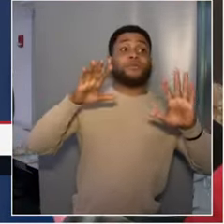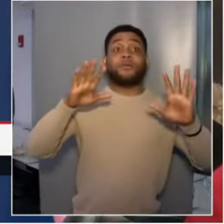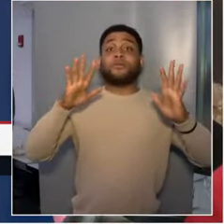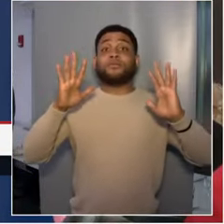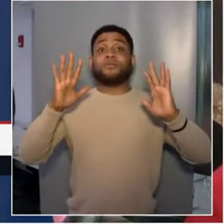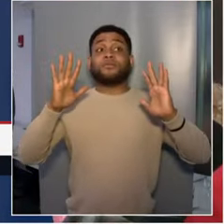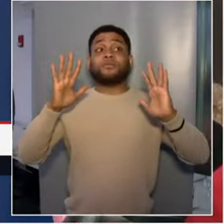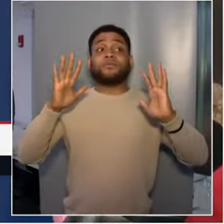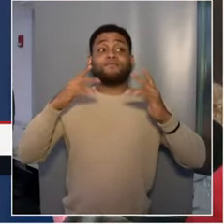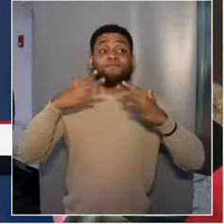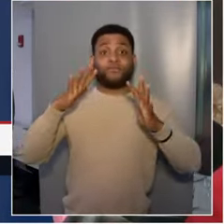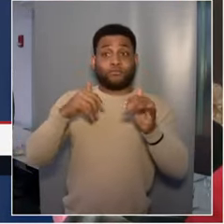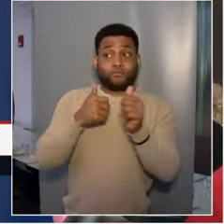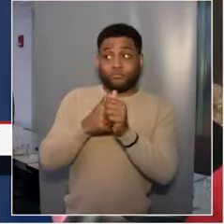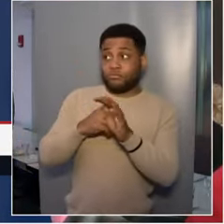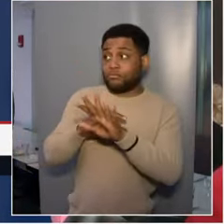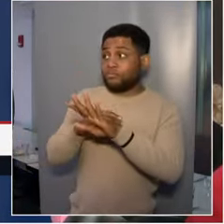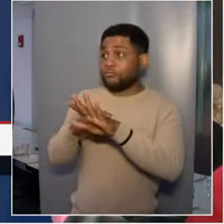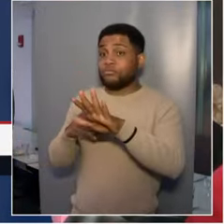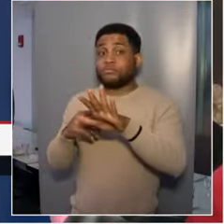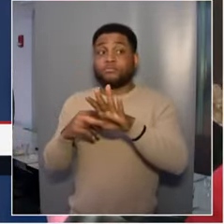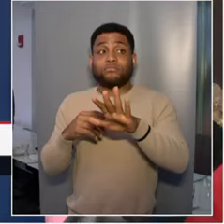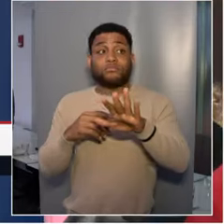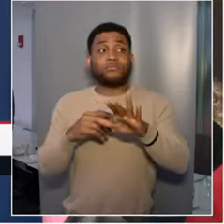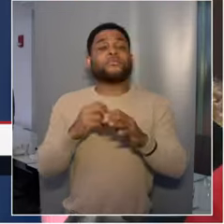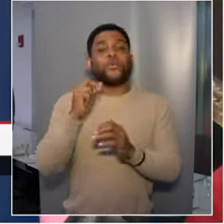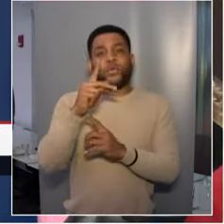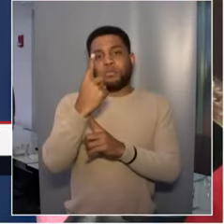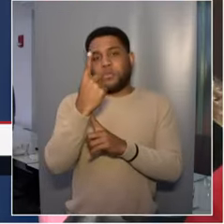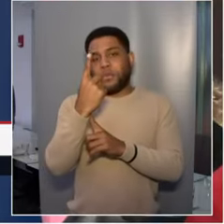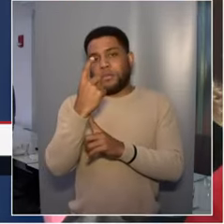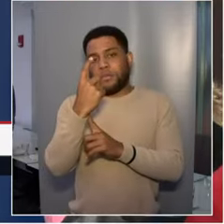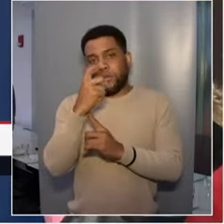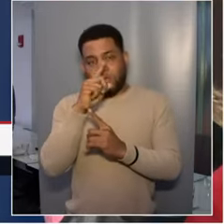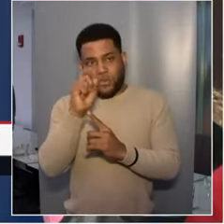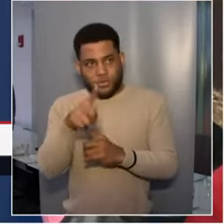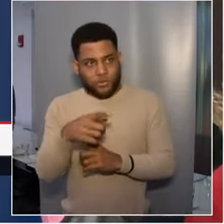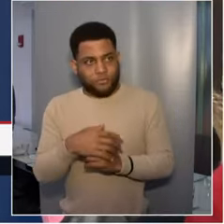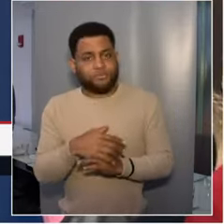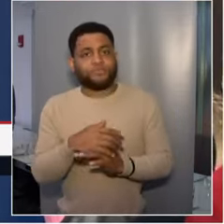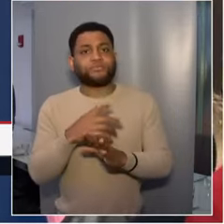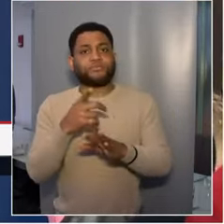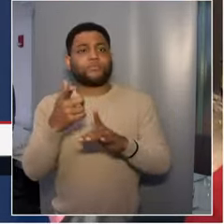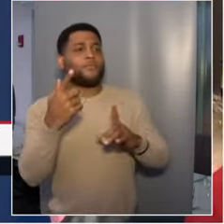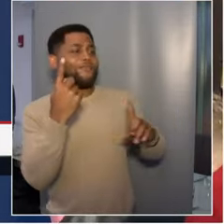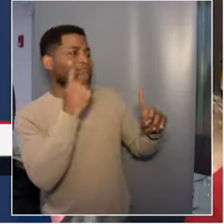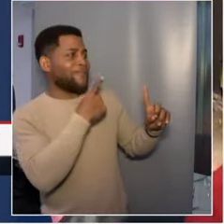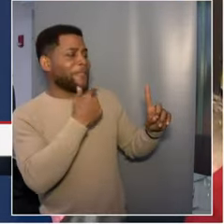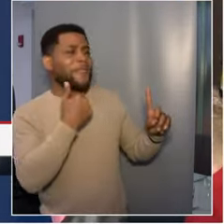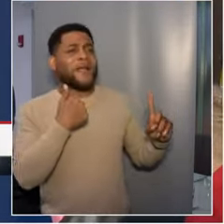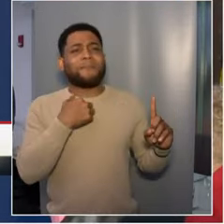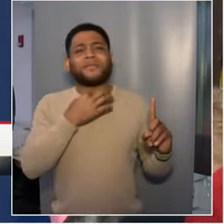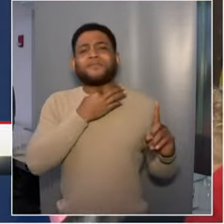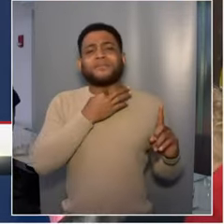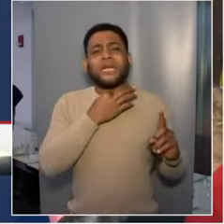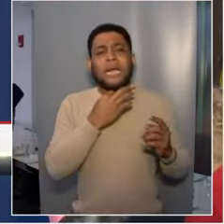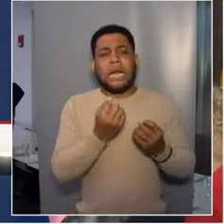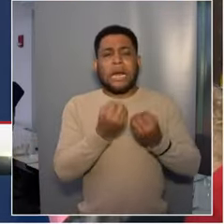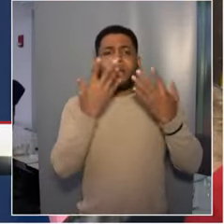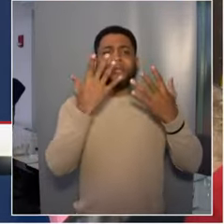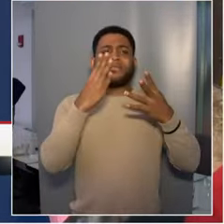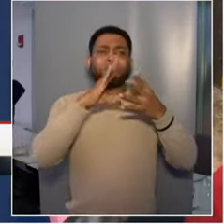Okay. I'm only asking because a lot of what you mentioned in regards to security DC and the downtown plan is already